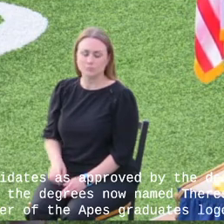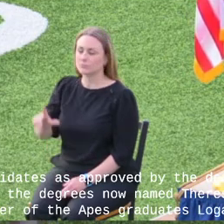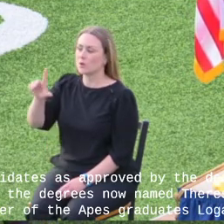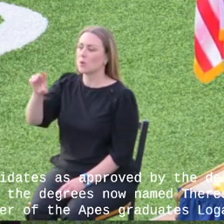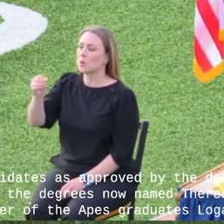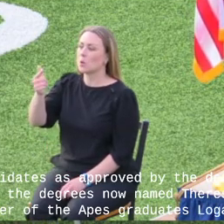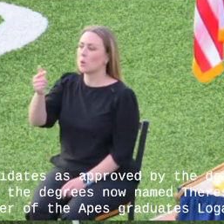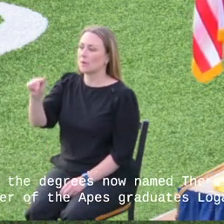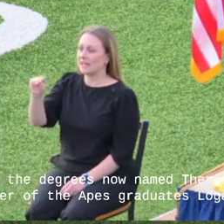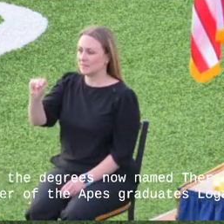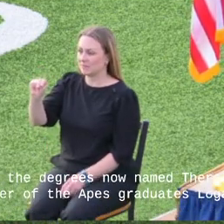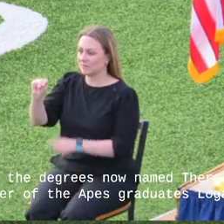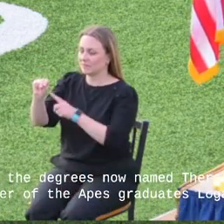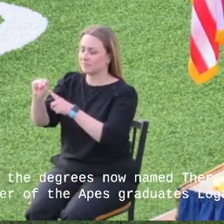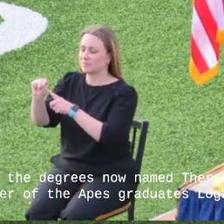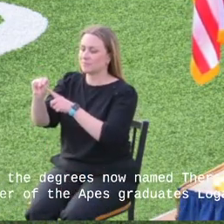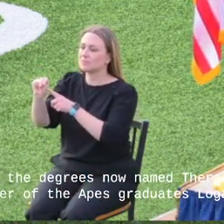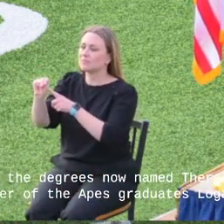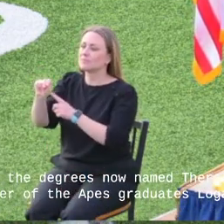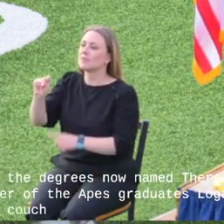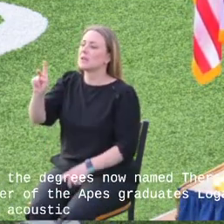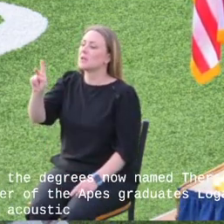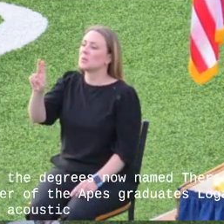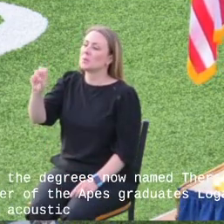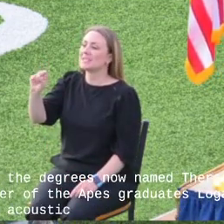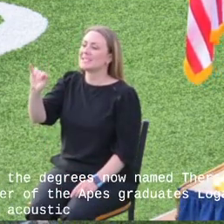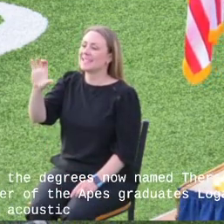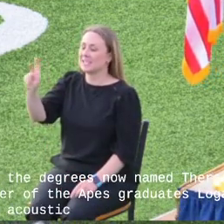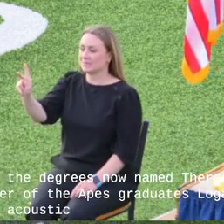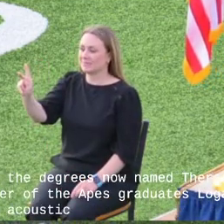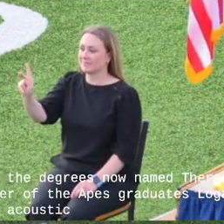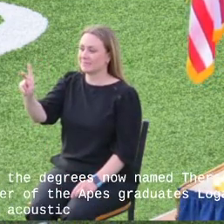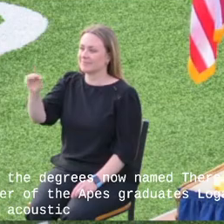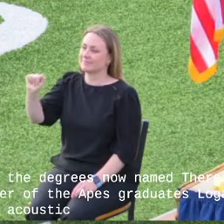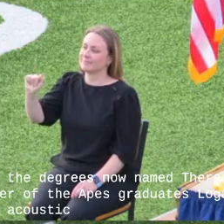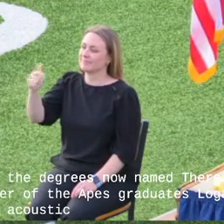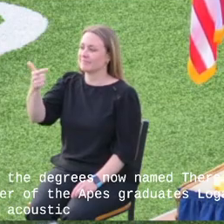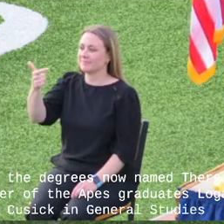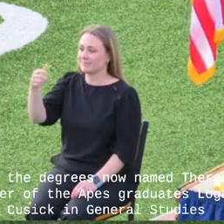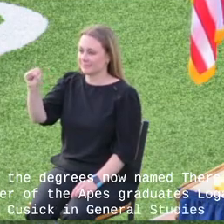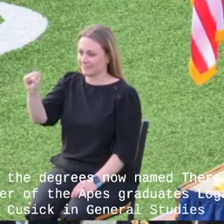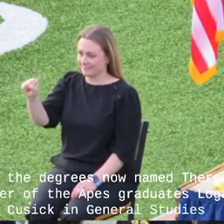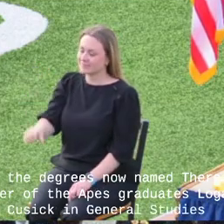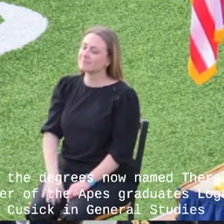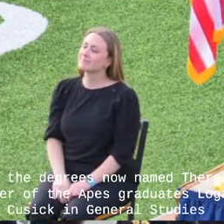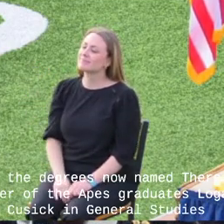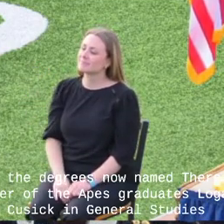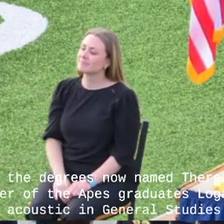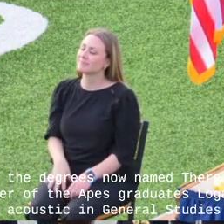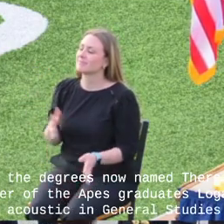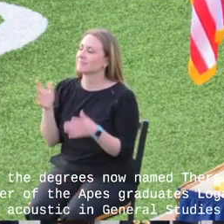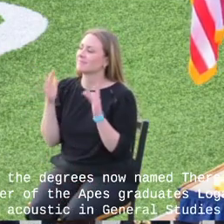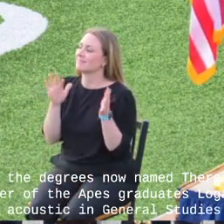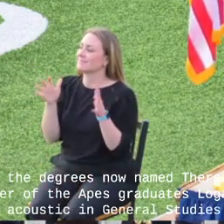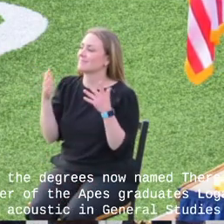Logan Elizabeth Renee Cusick, Associate in General Studies.